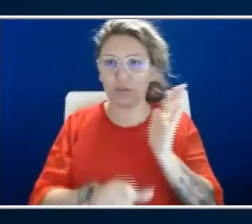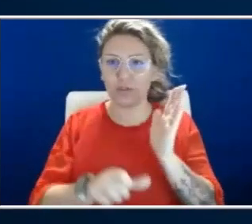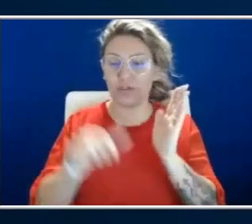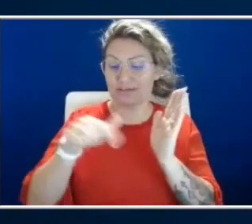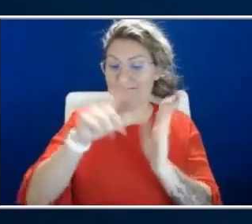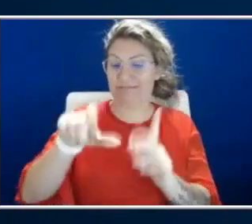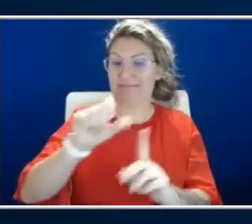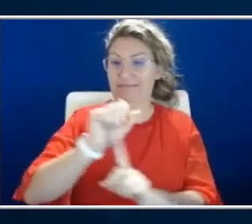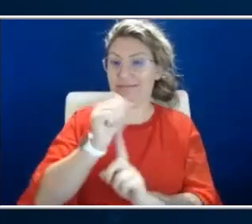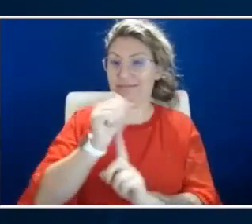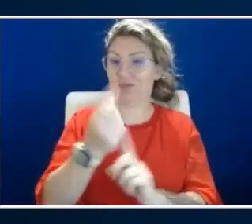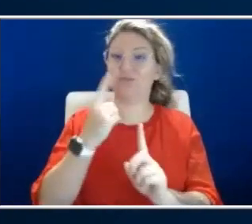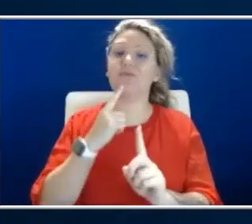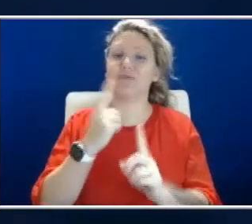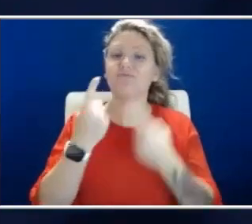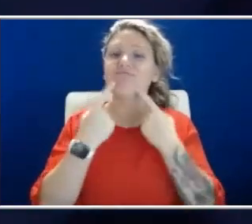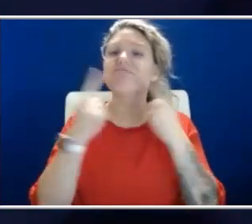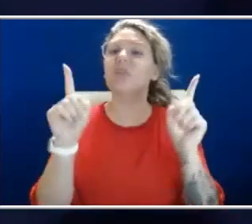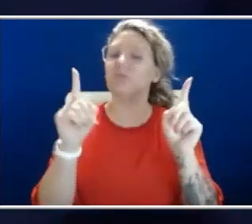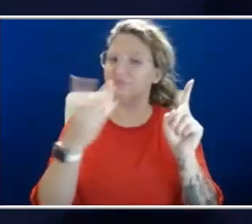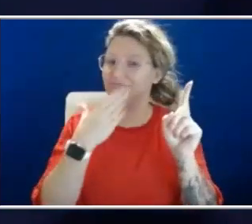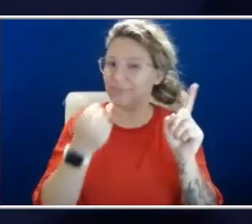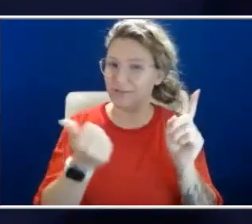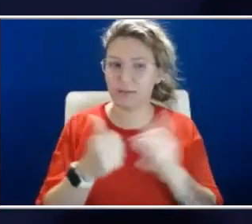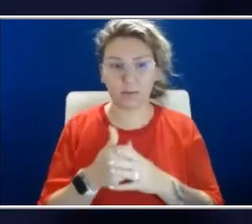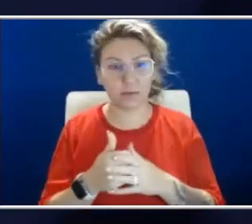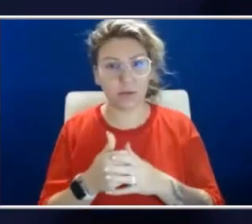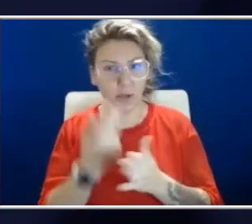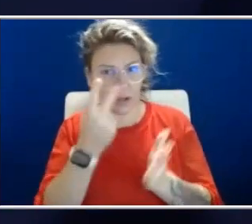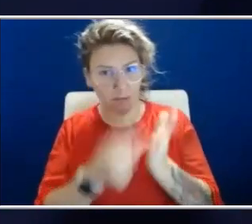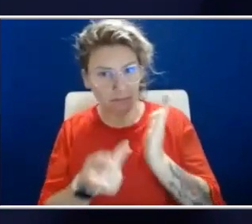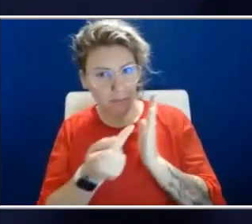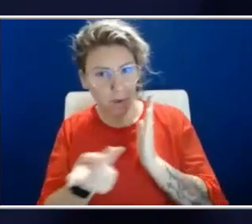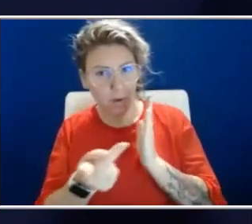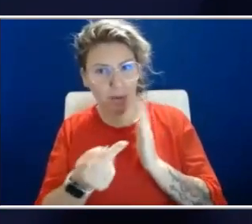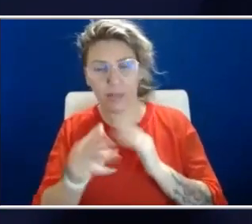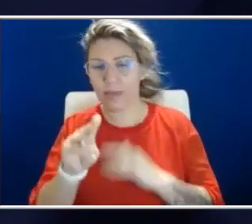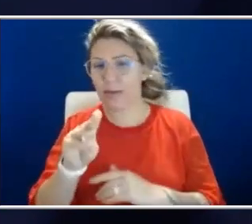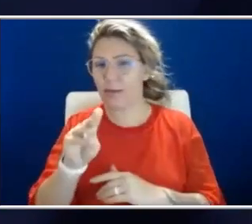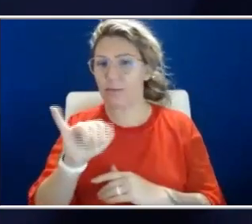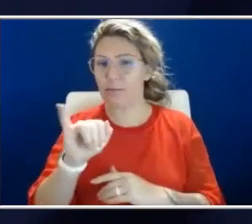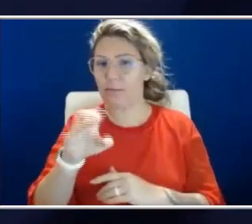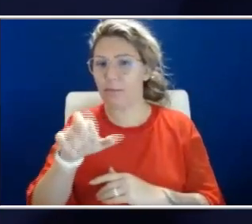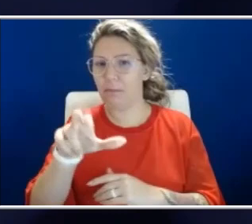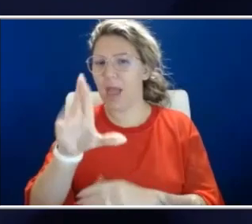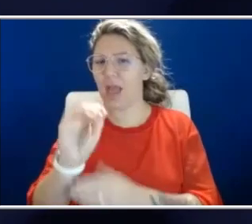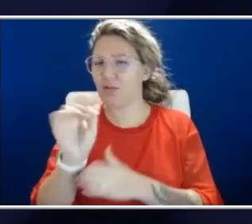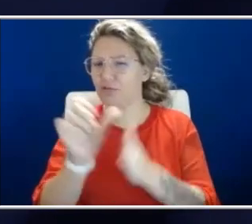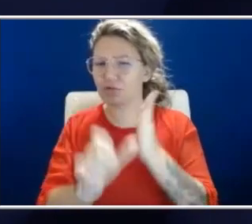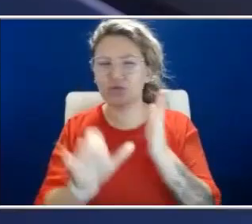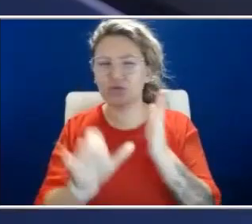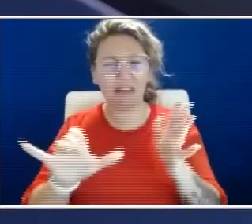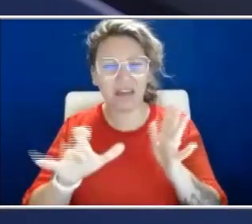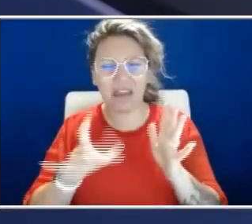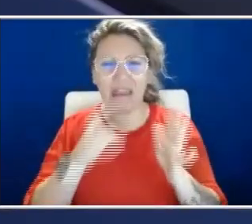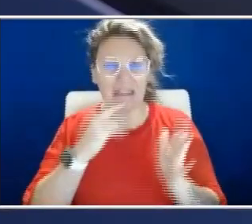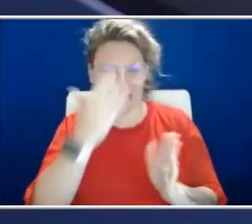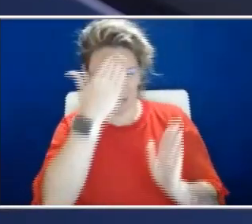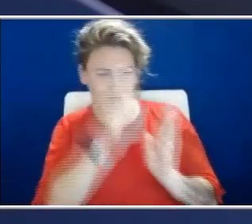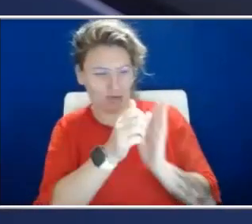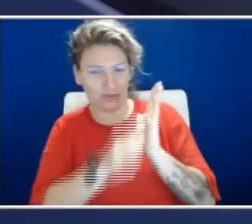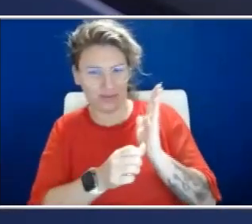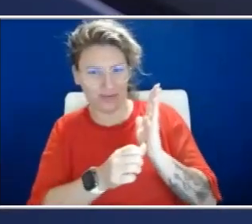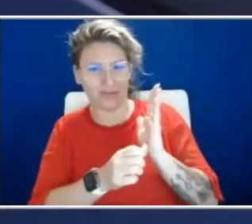what was going to work best for her. And are you both microsurgeons? Yes. I've got to ask, I know what a surgeon is. What's a